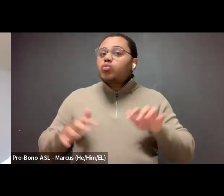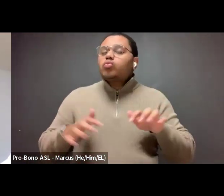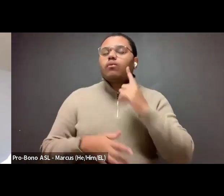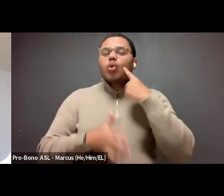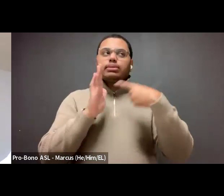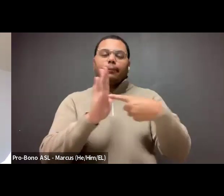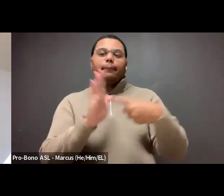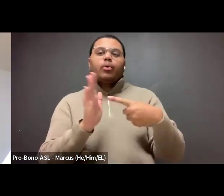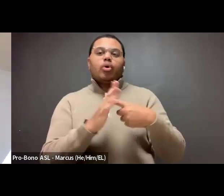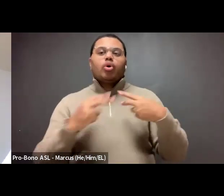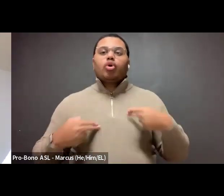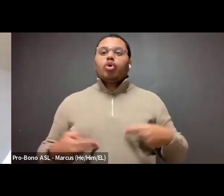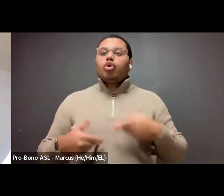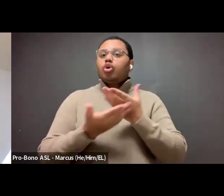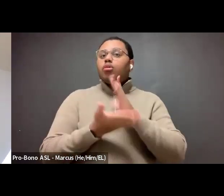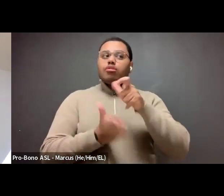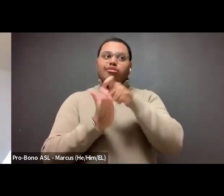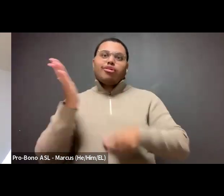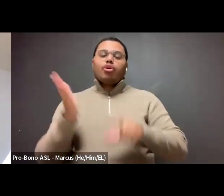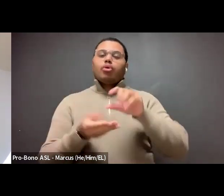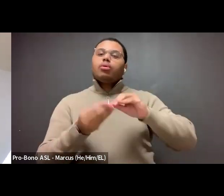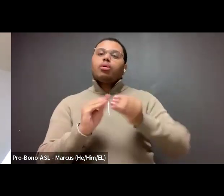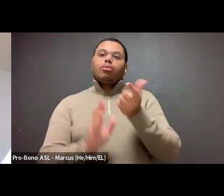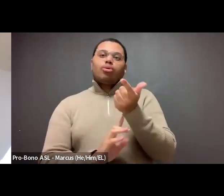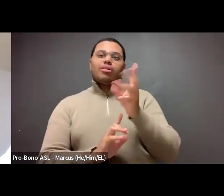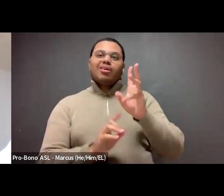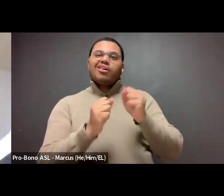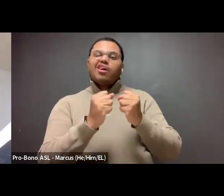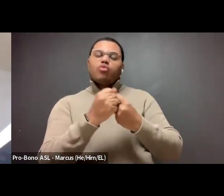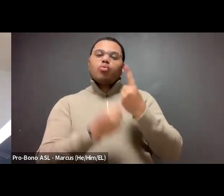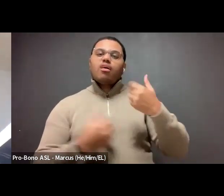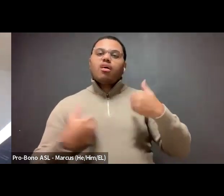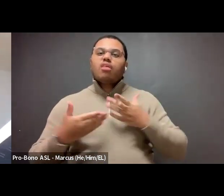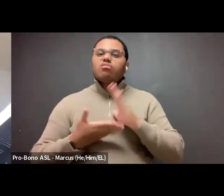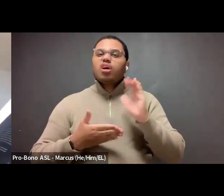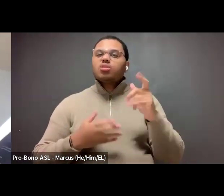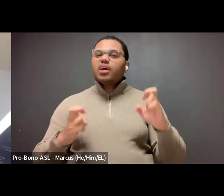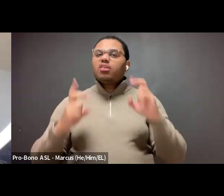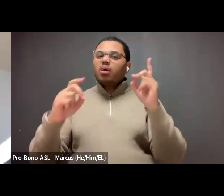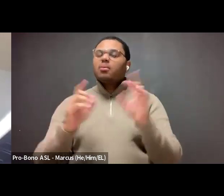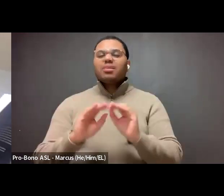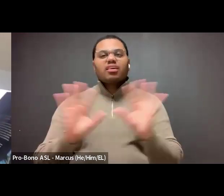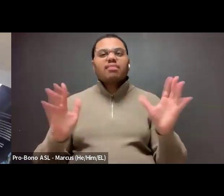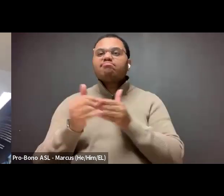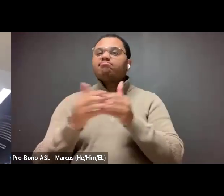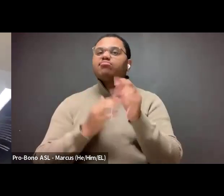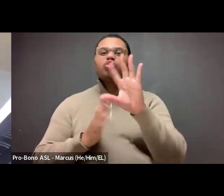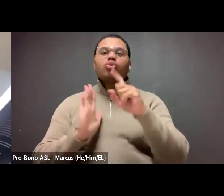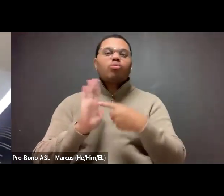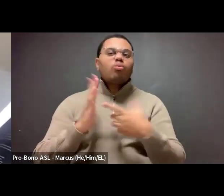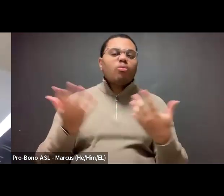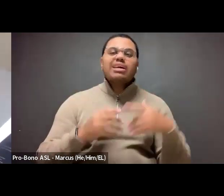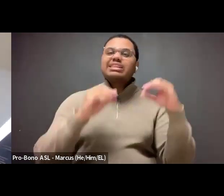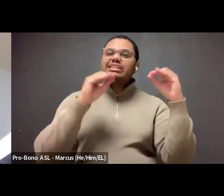example, Human Rights Article number 26, everyone has the right to education. And just be clear, no matter what your role is, if you're a teacher